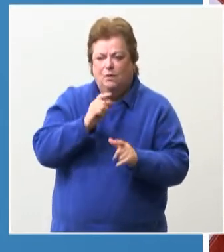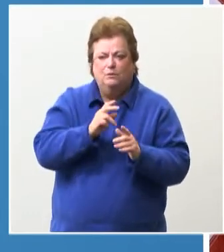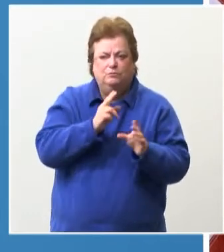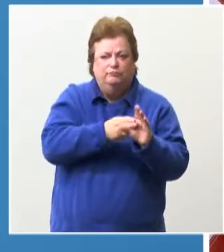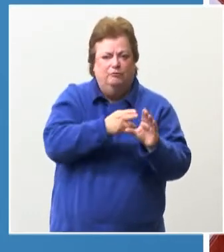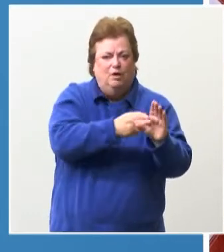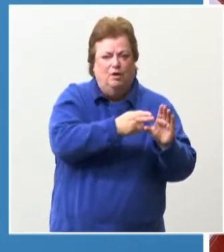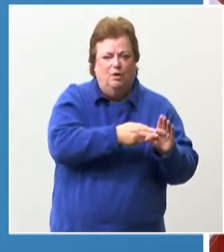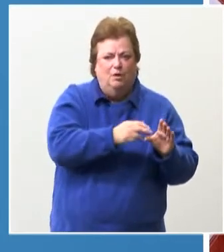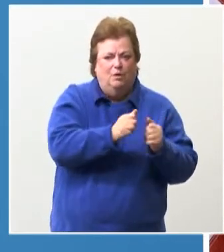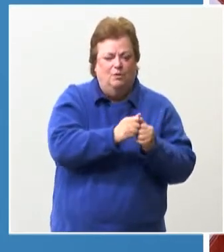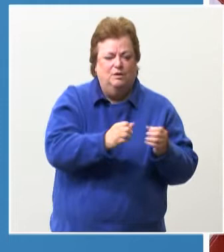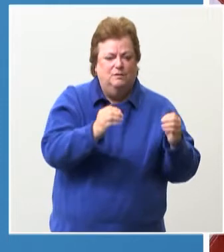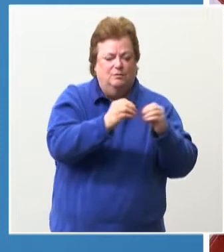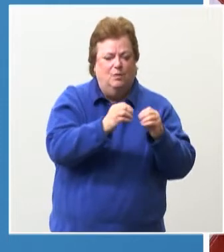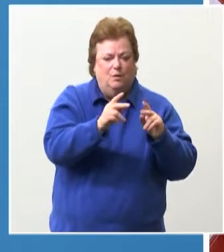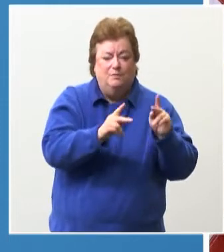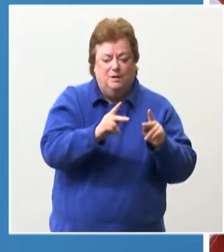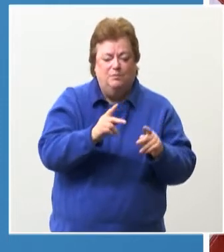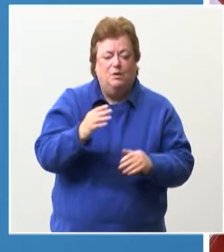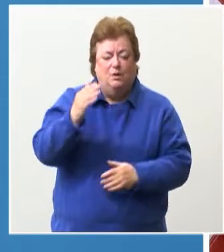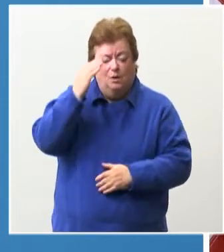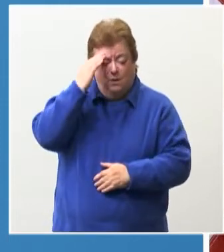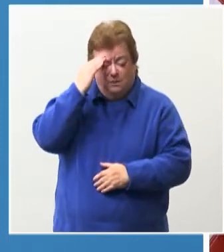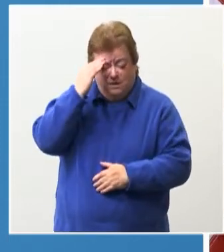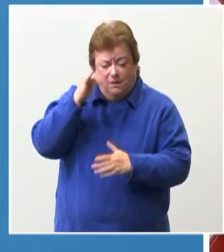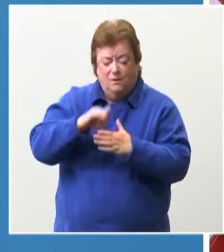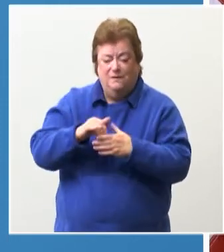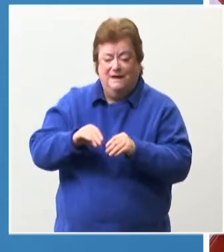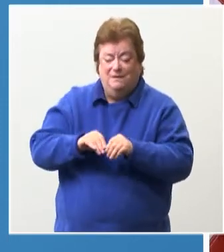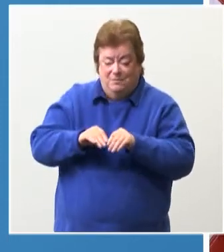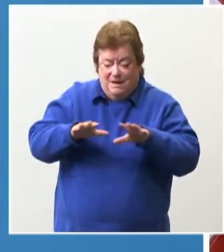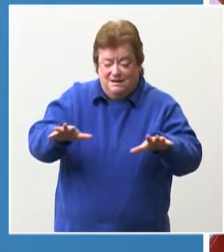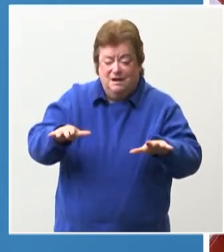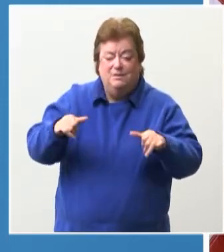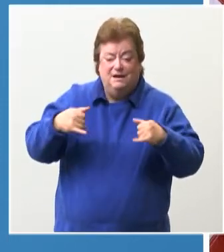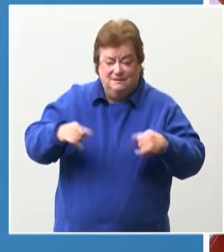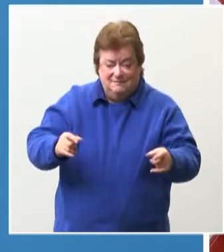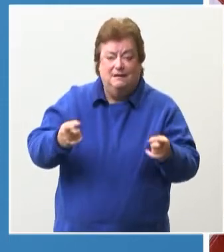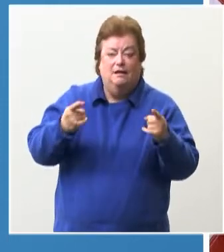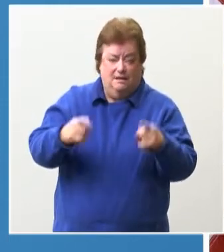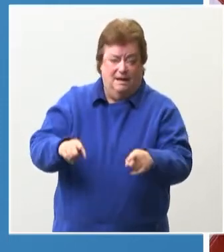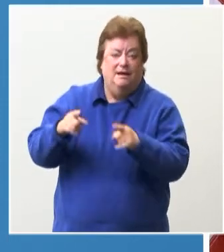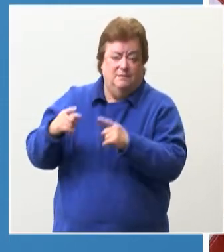short, know that the pandemic is still going on, very much going on, and behave accordingly.